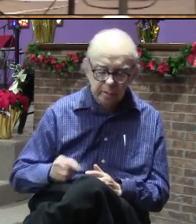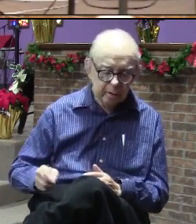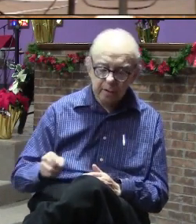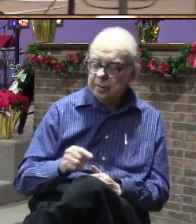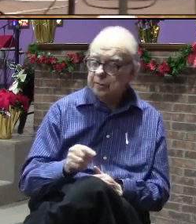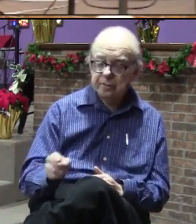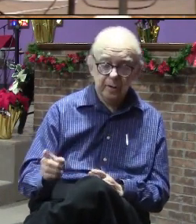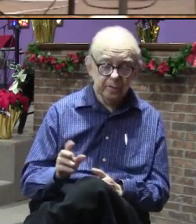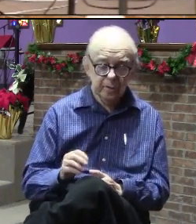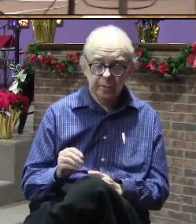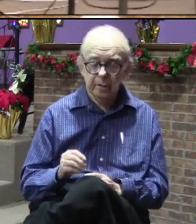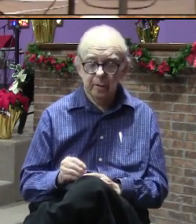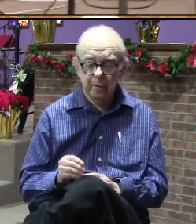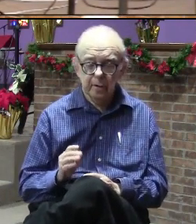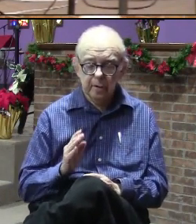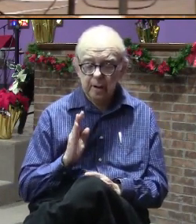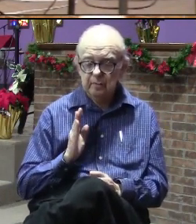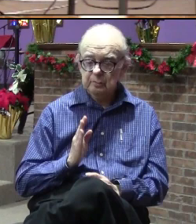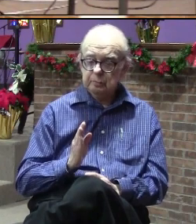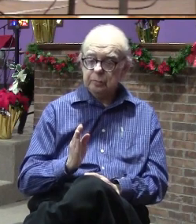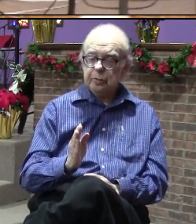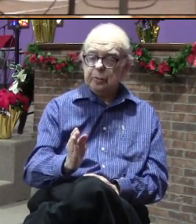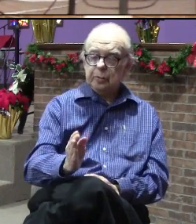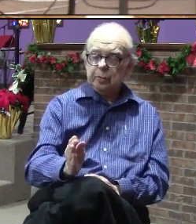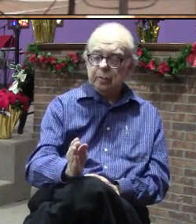curve. It's a straight line.